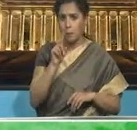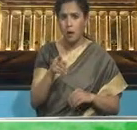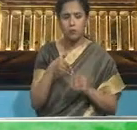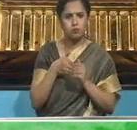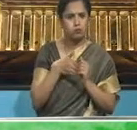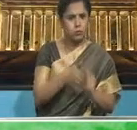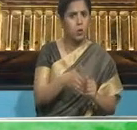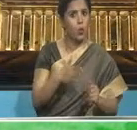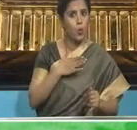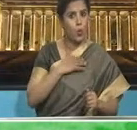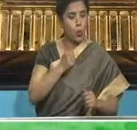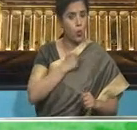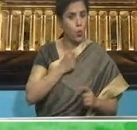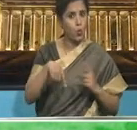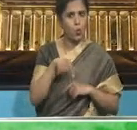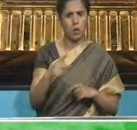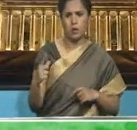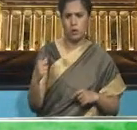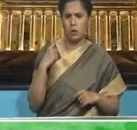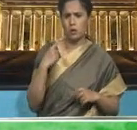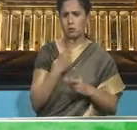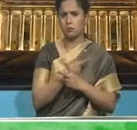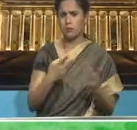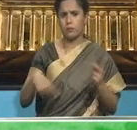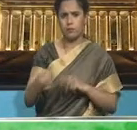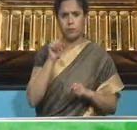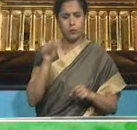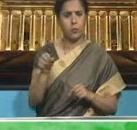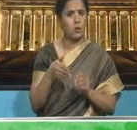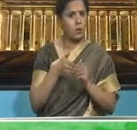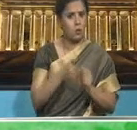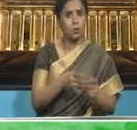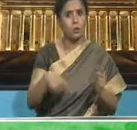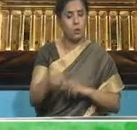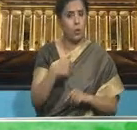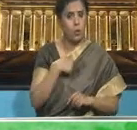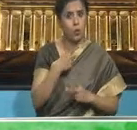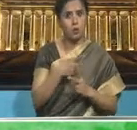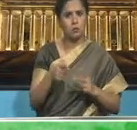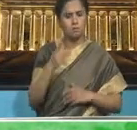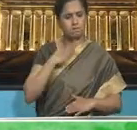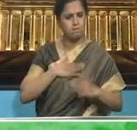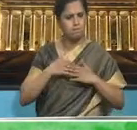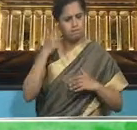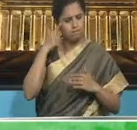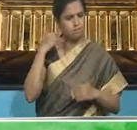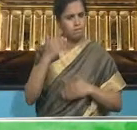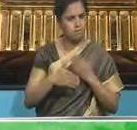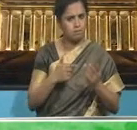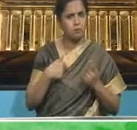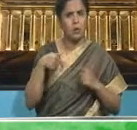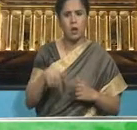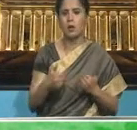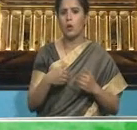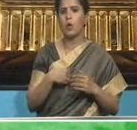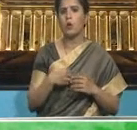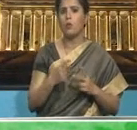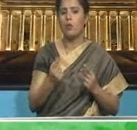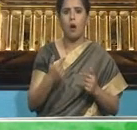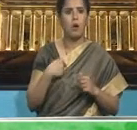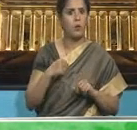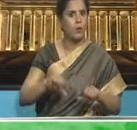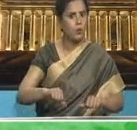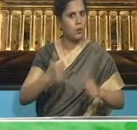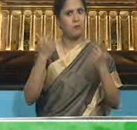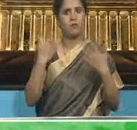by our able leadership and driven by our resilience, we soon came out of the